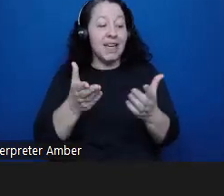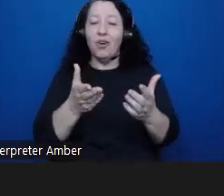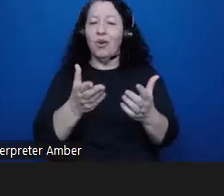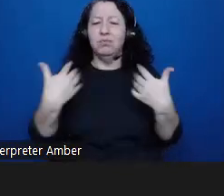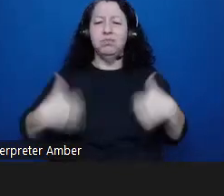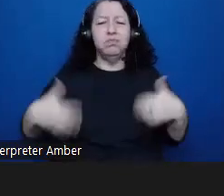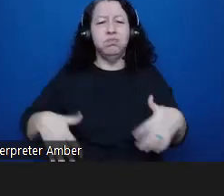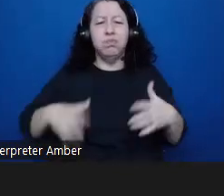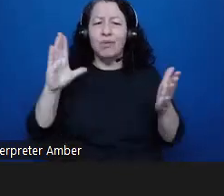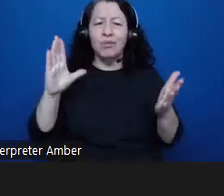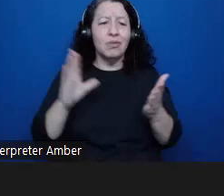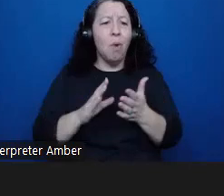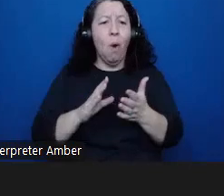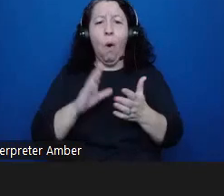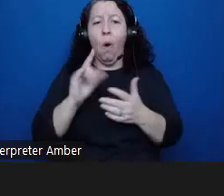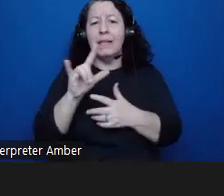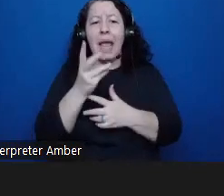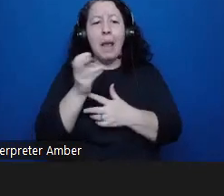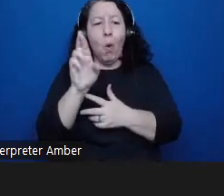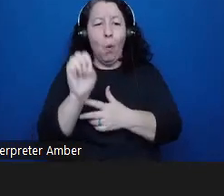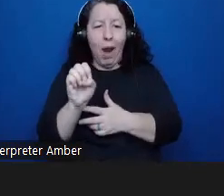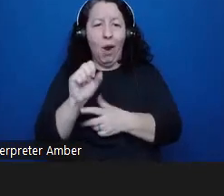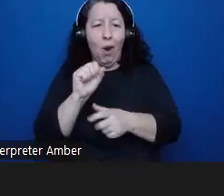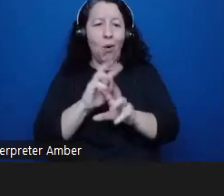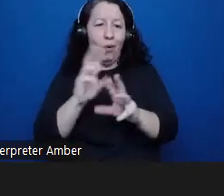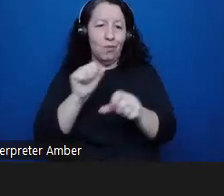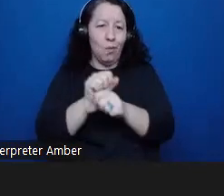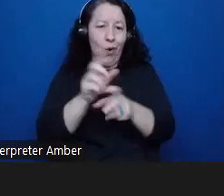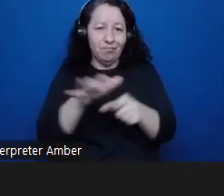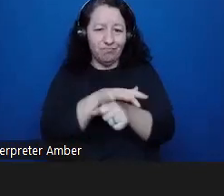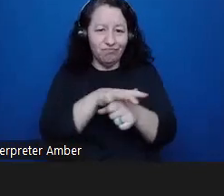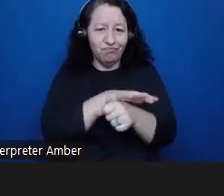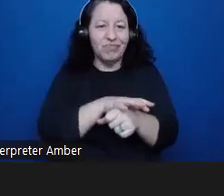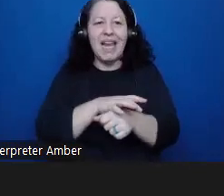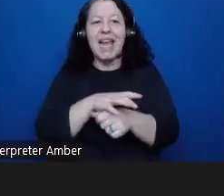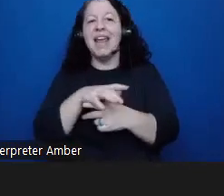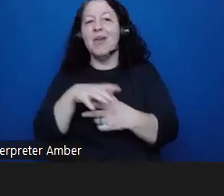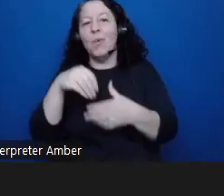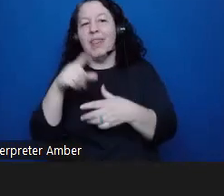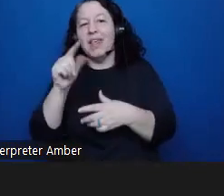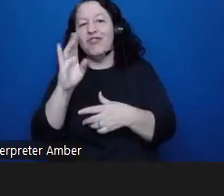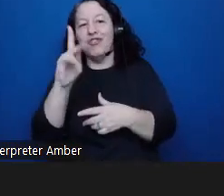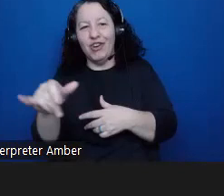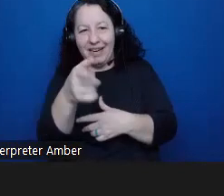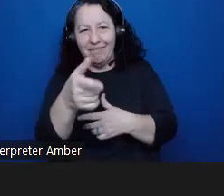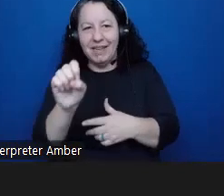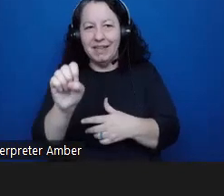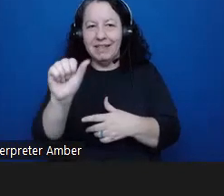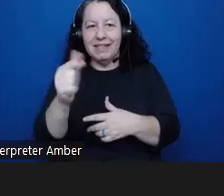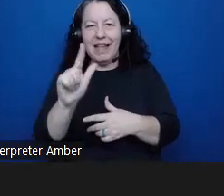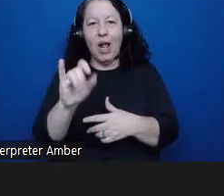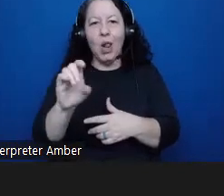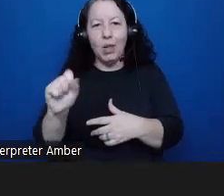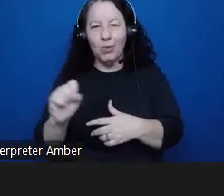small tableware workshop at Sagalasus in Turkey. Now, just to give you a sense of the scale here, each of those squares is 5 meters